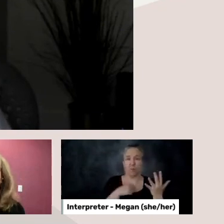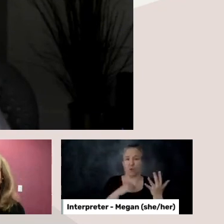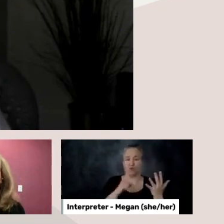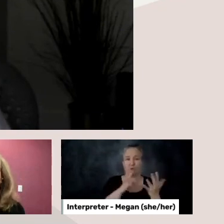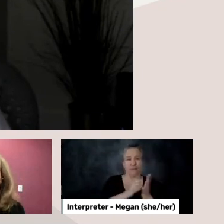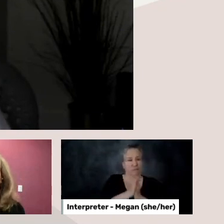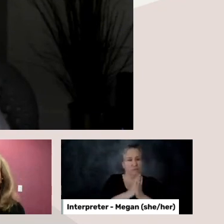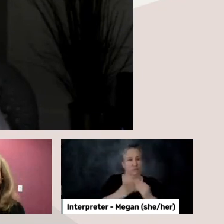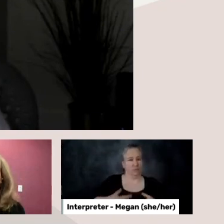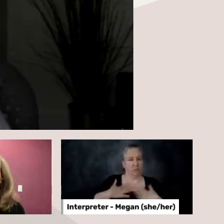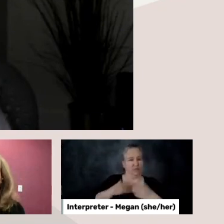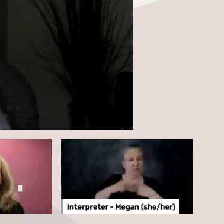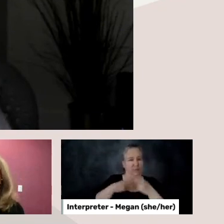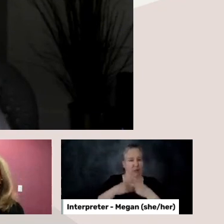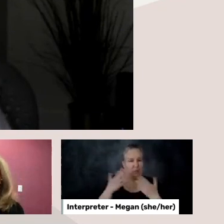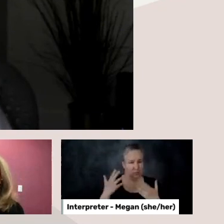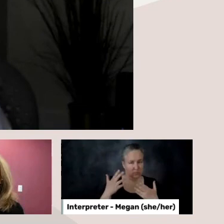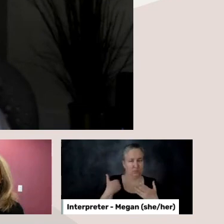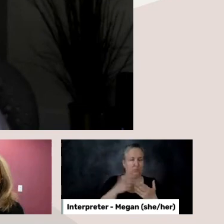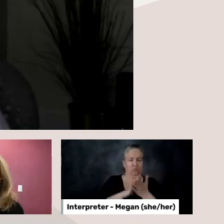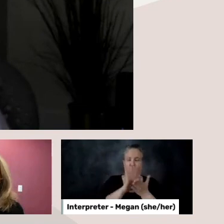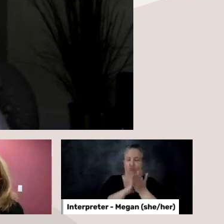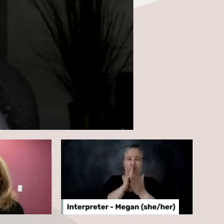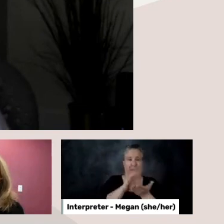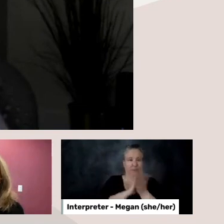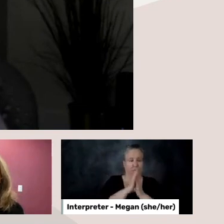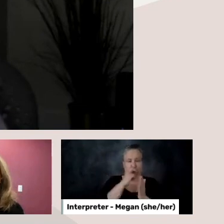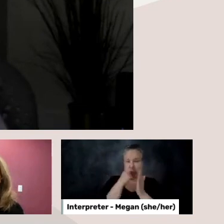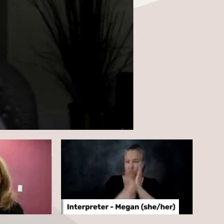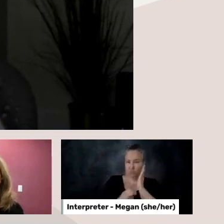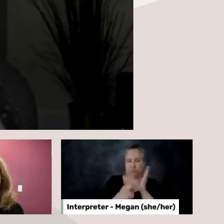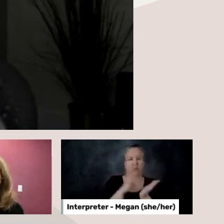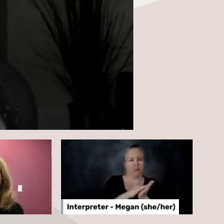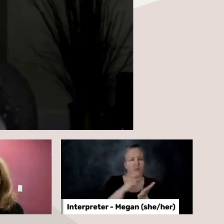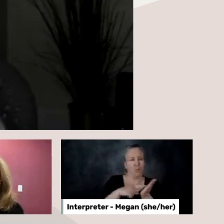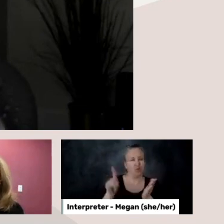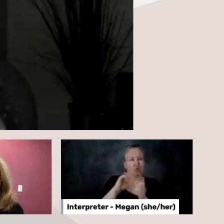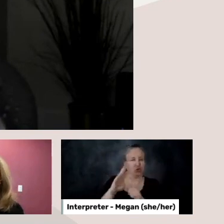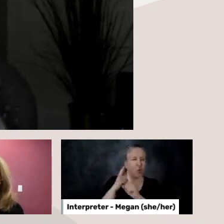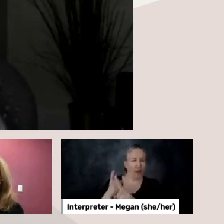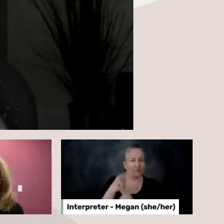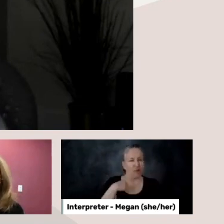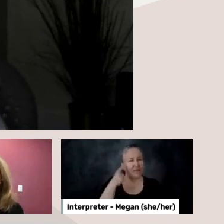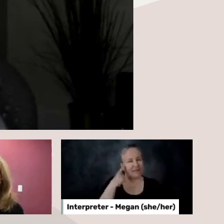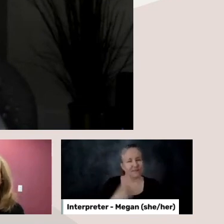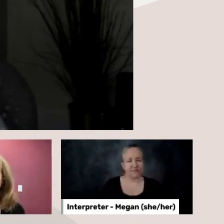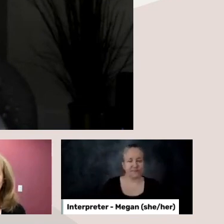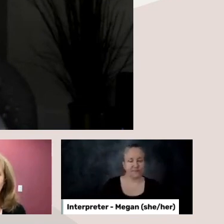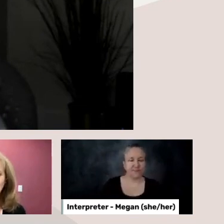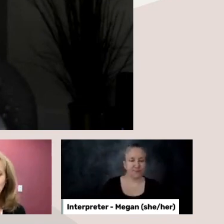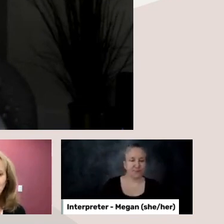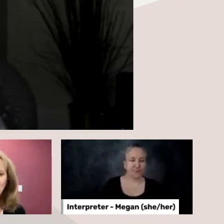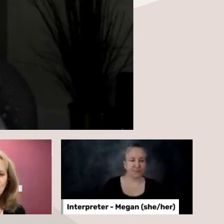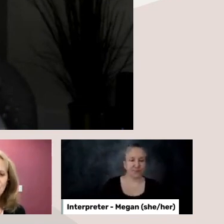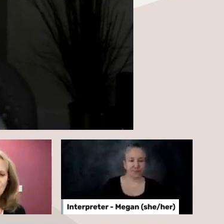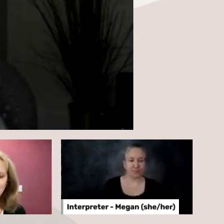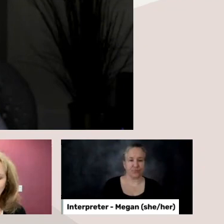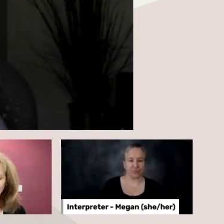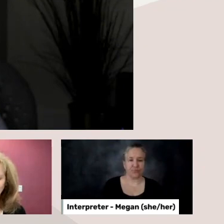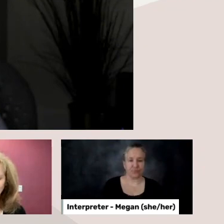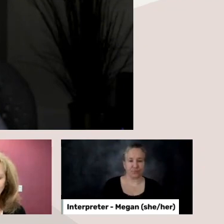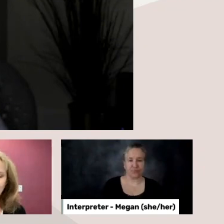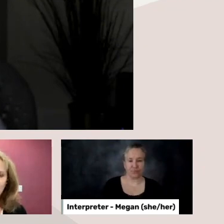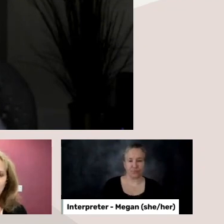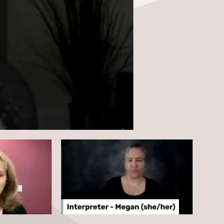passionate about and that we get really into, and that's really what you should go after, I think. Thank you,